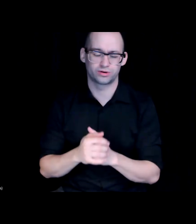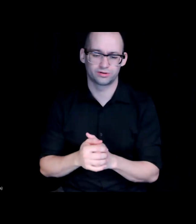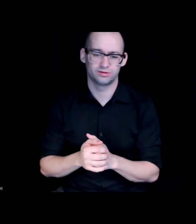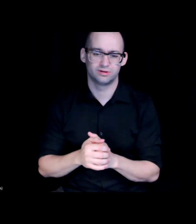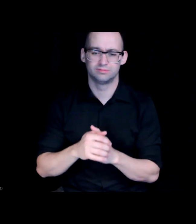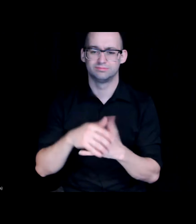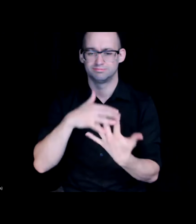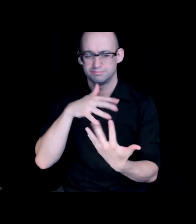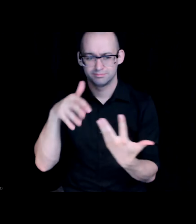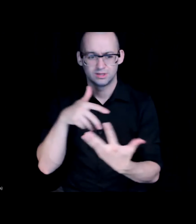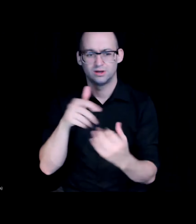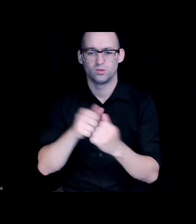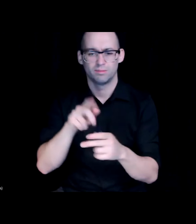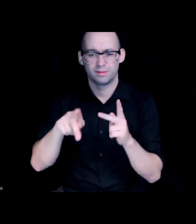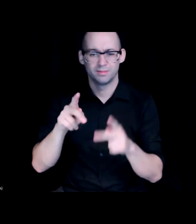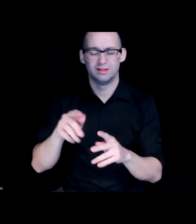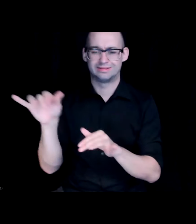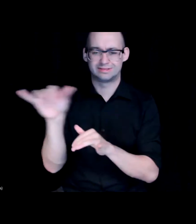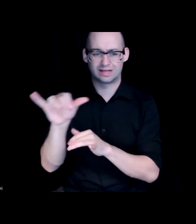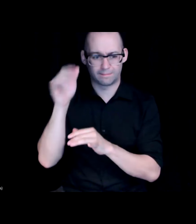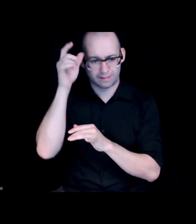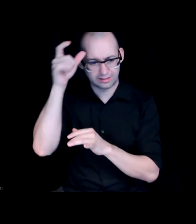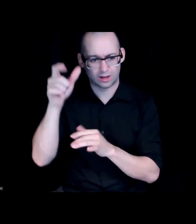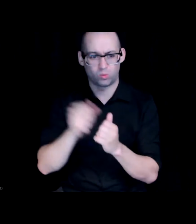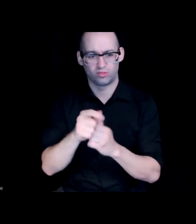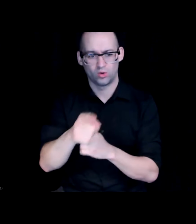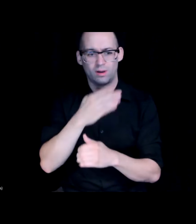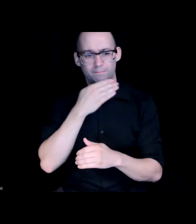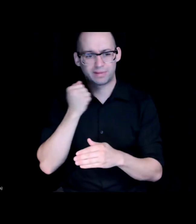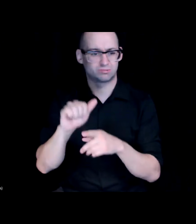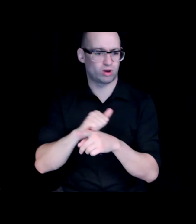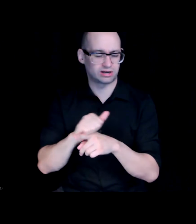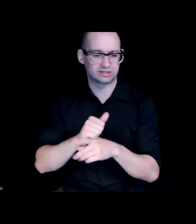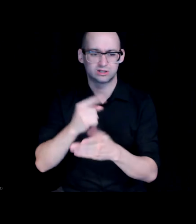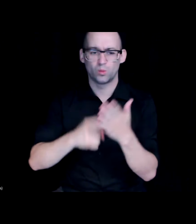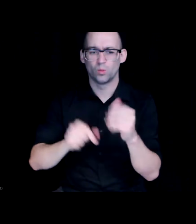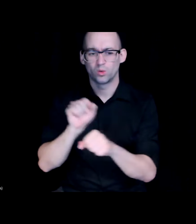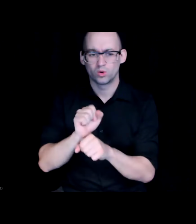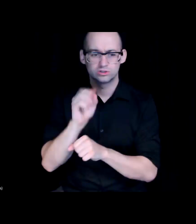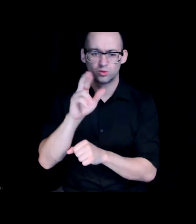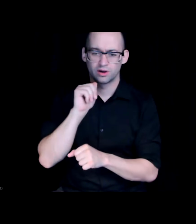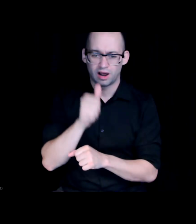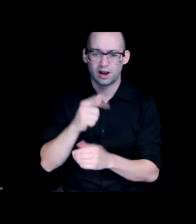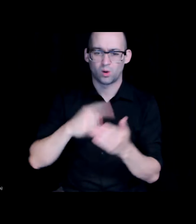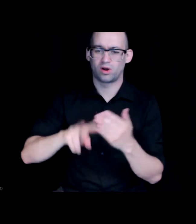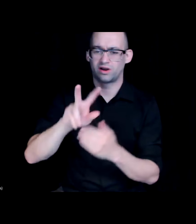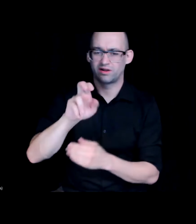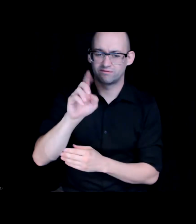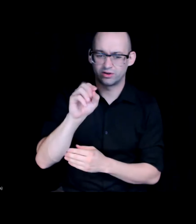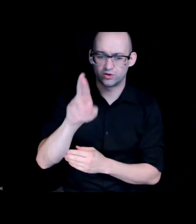people like minds, discuss best practices, what's working, what's not, what vendors are to be